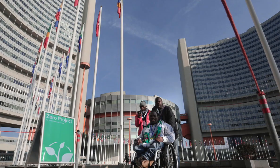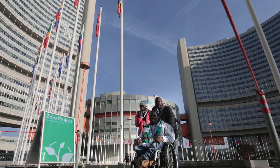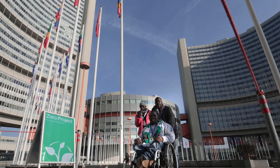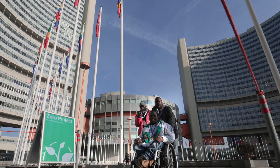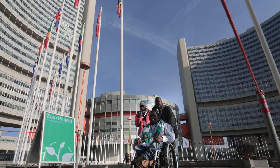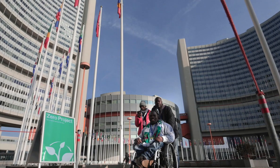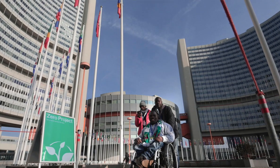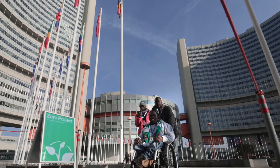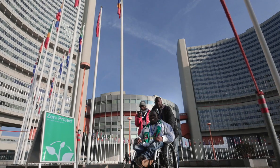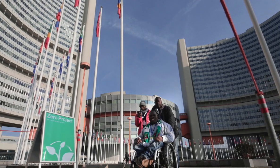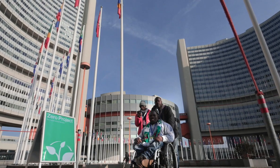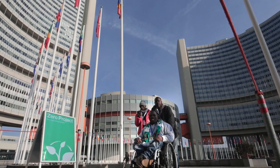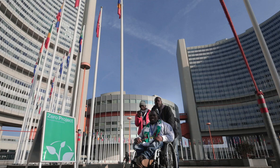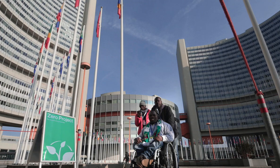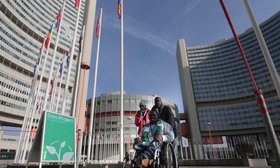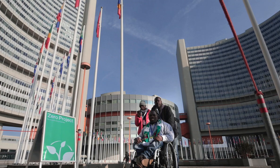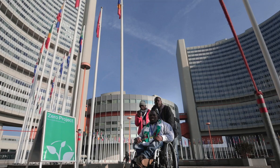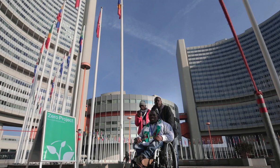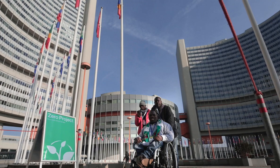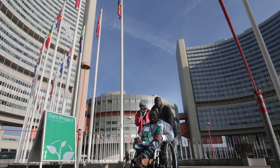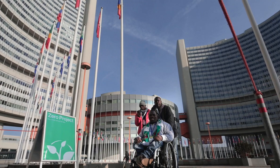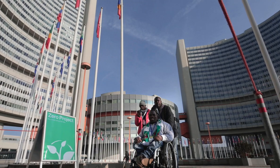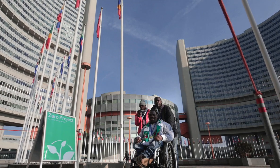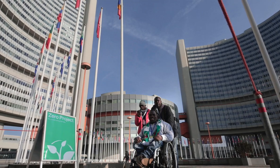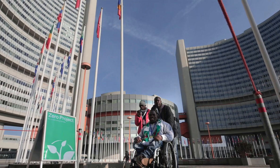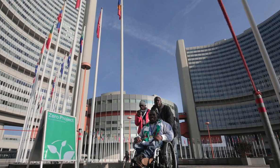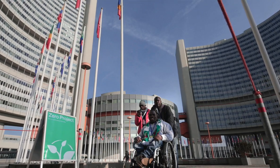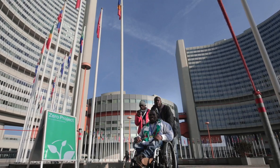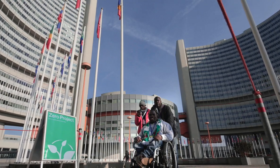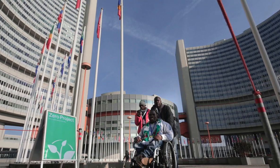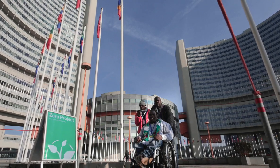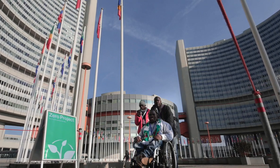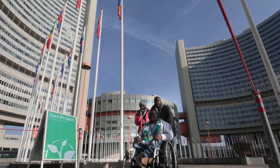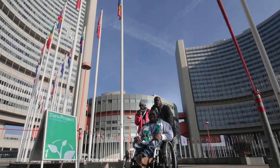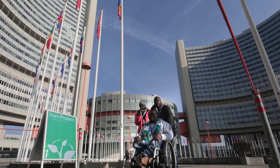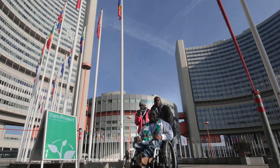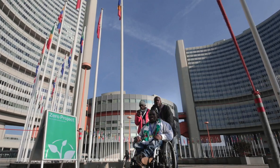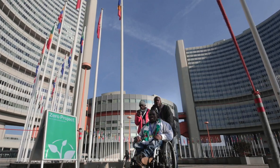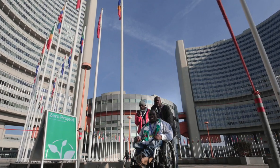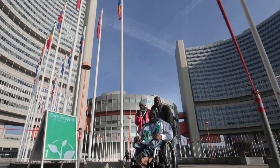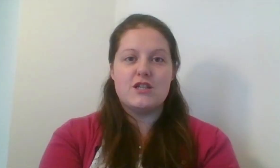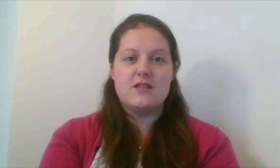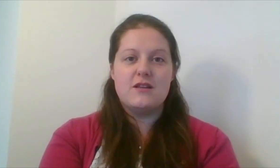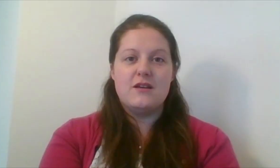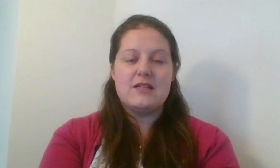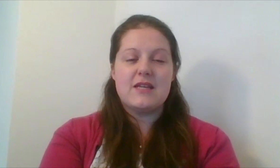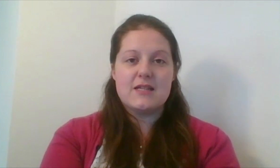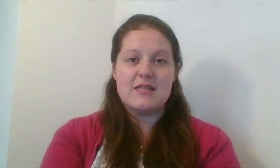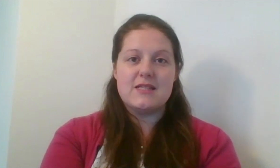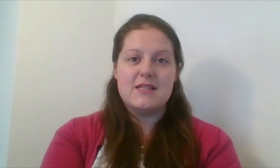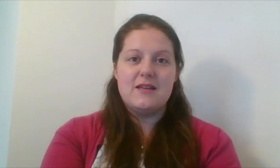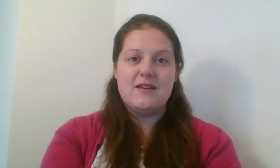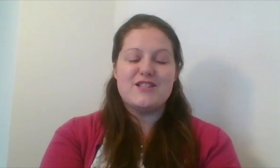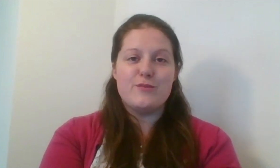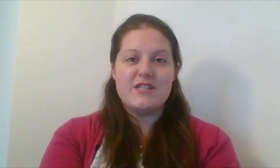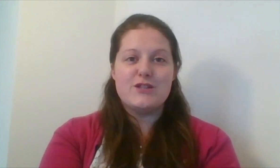like the United Nations or the European Union. Policies may include laws and regulations,